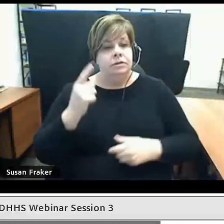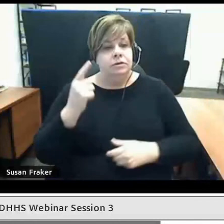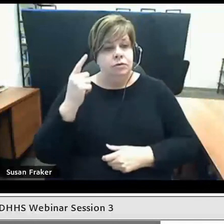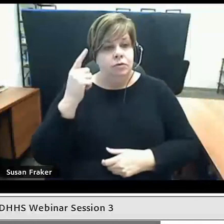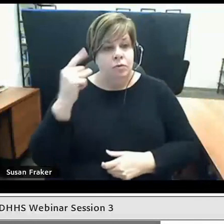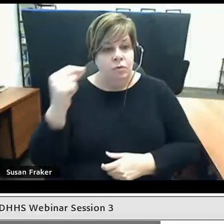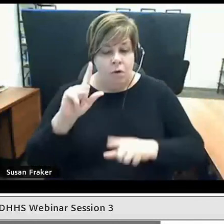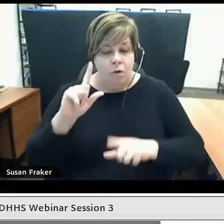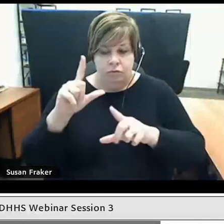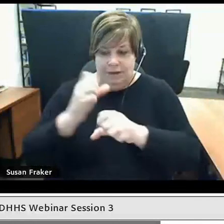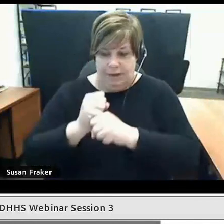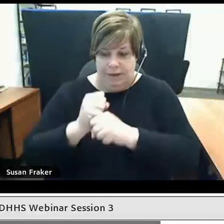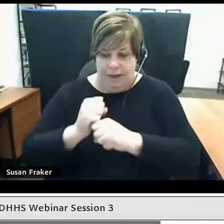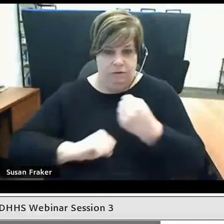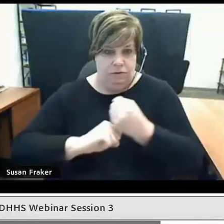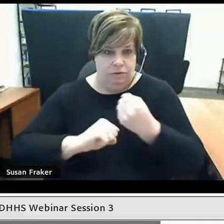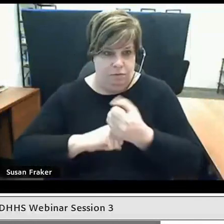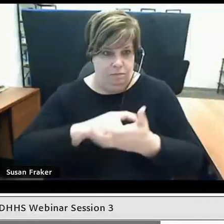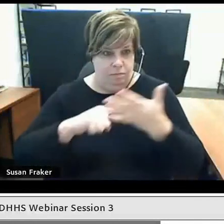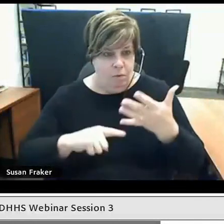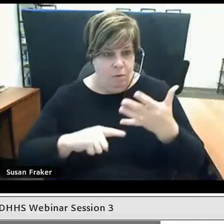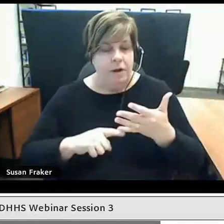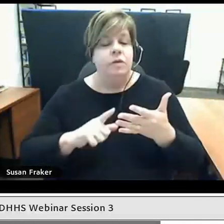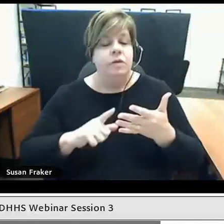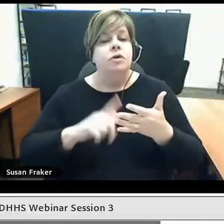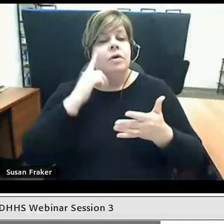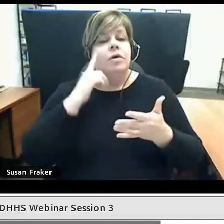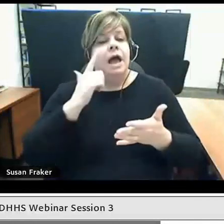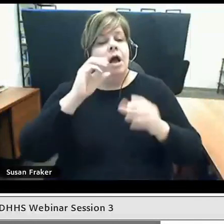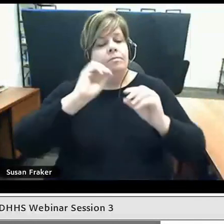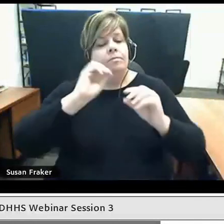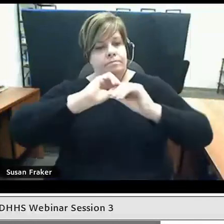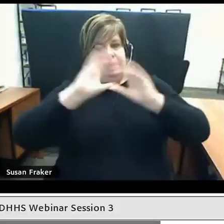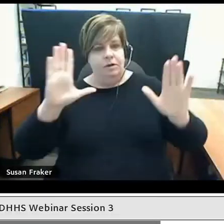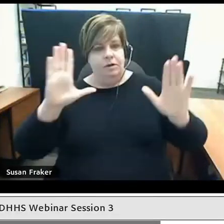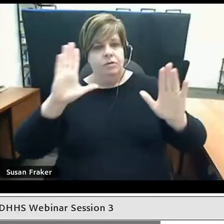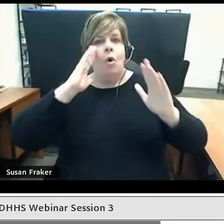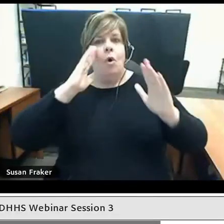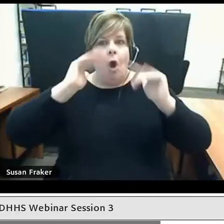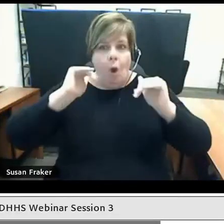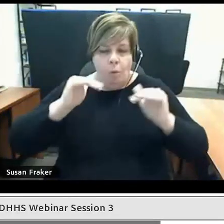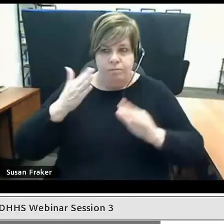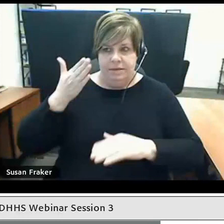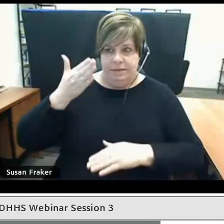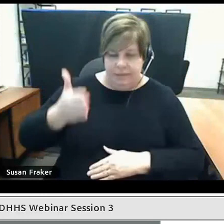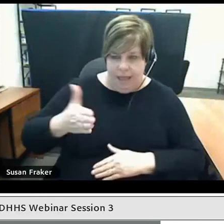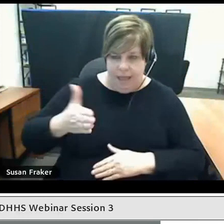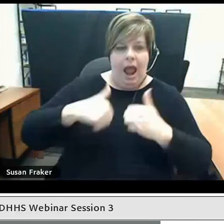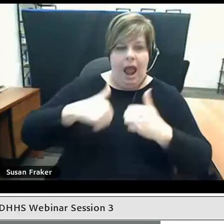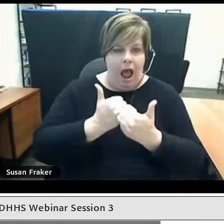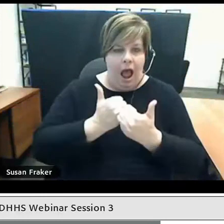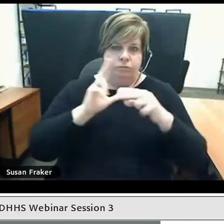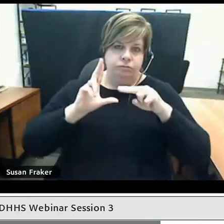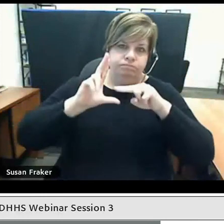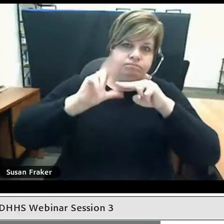So it's really giving you hope that there's people out there that you can get help from and how to go about doing